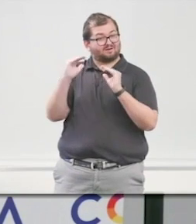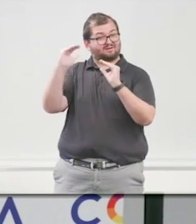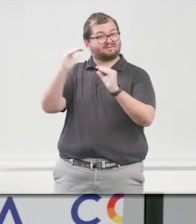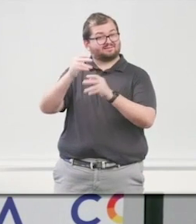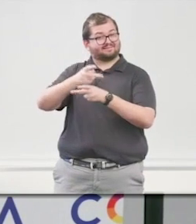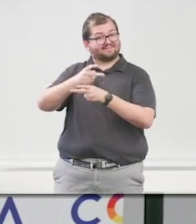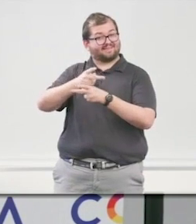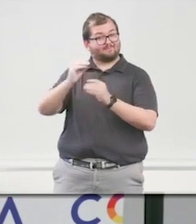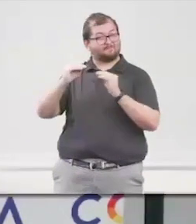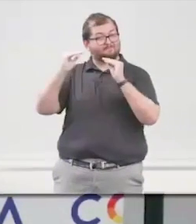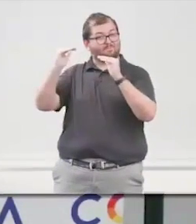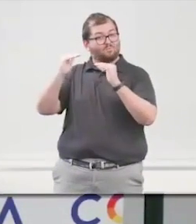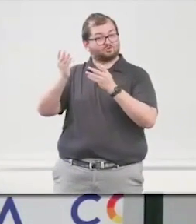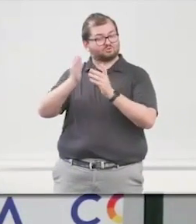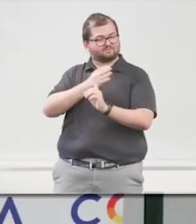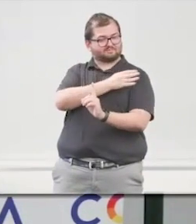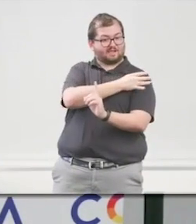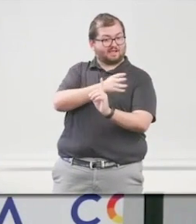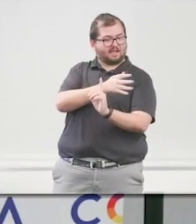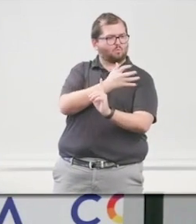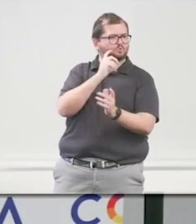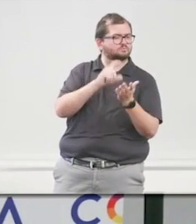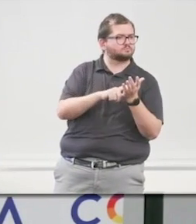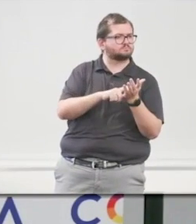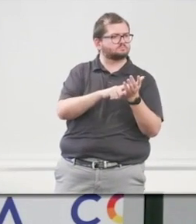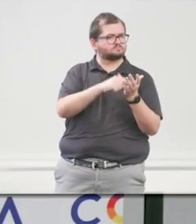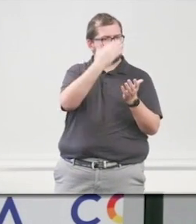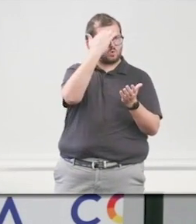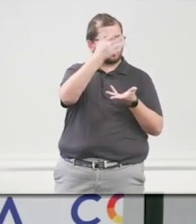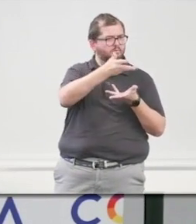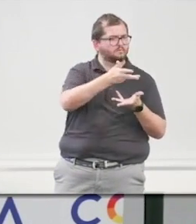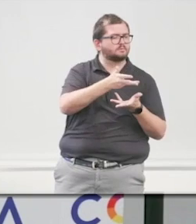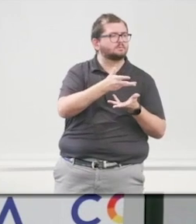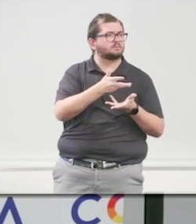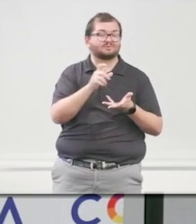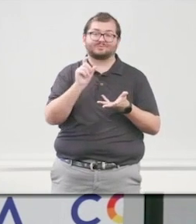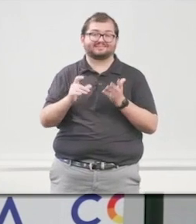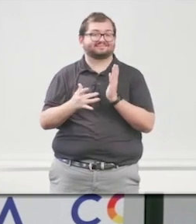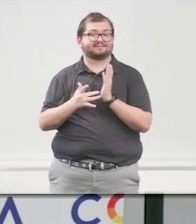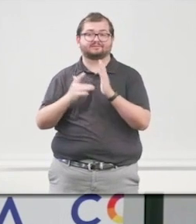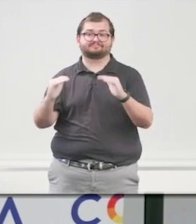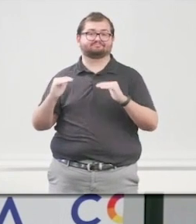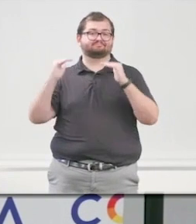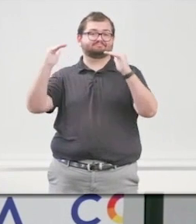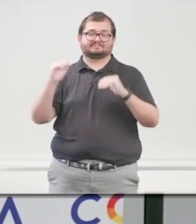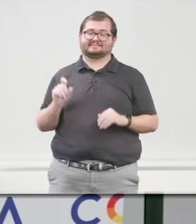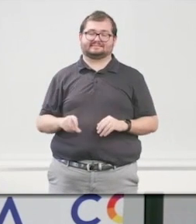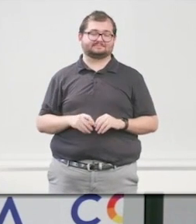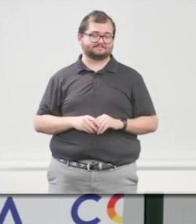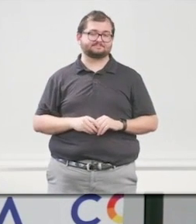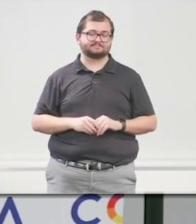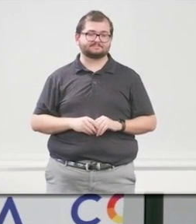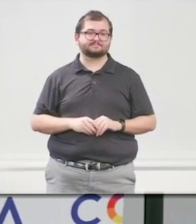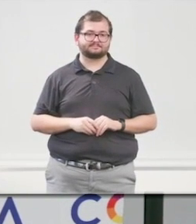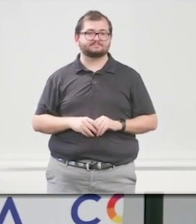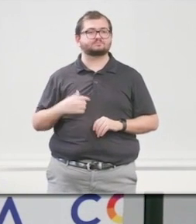of service structure. And to do that, we need good technological advances. And so we have brought on a very